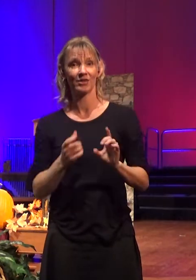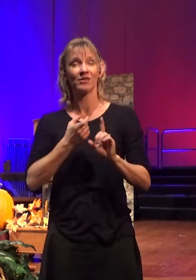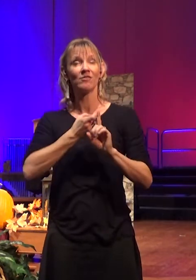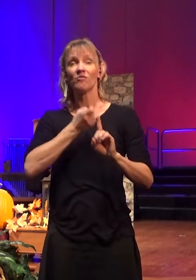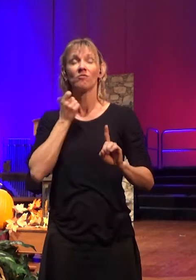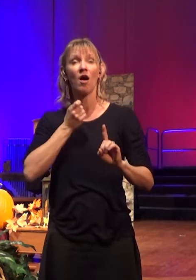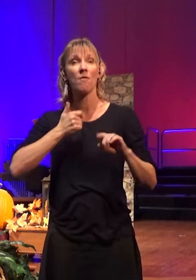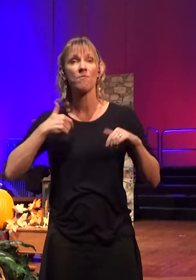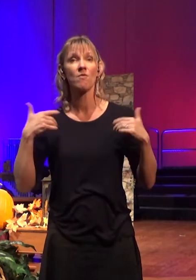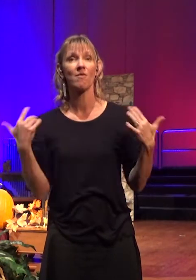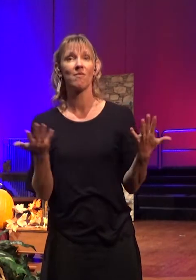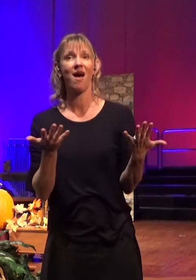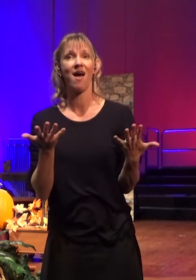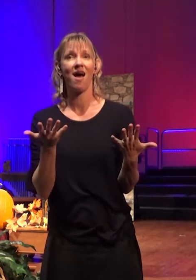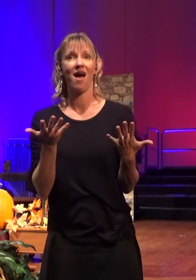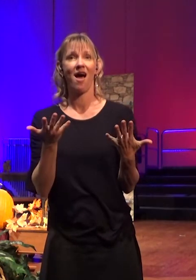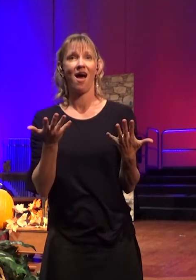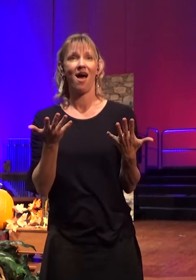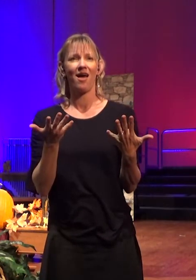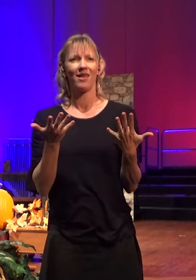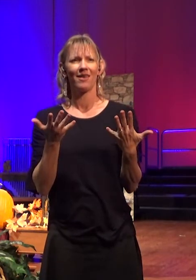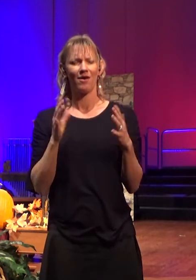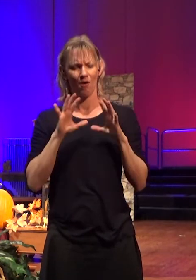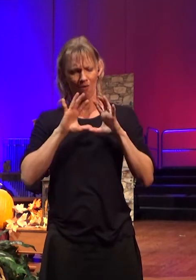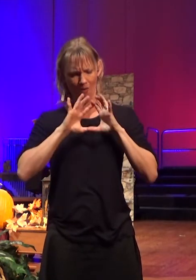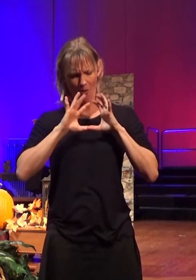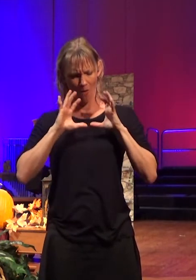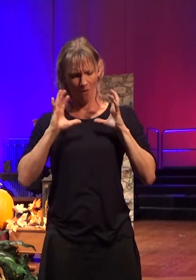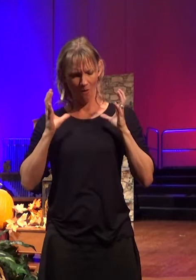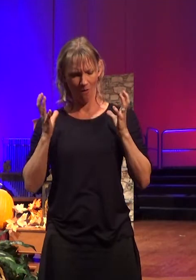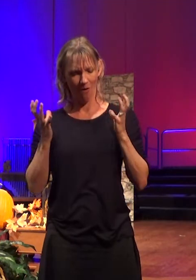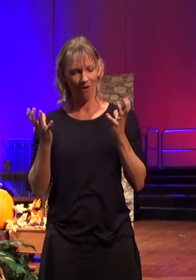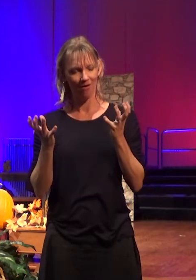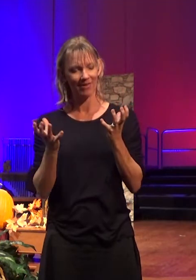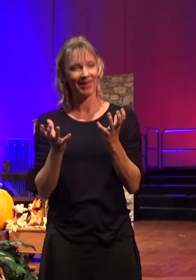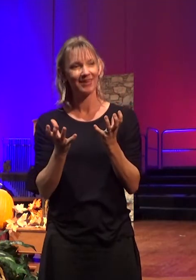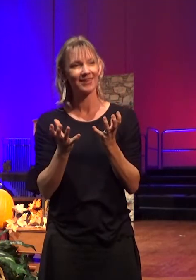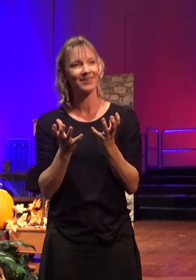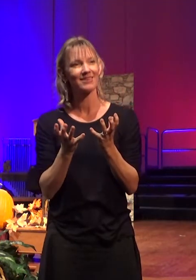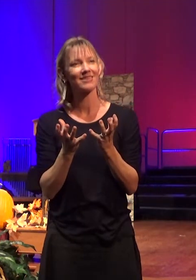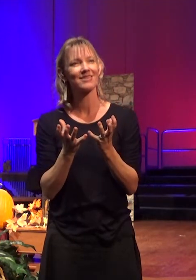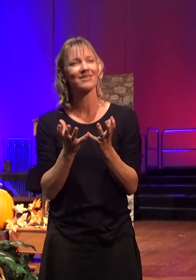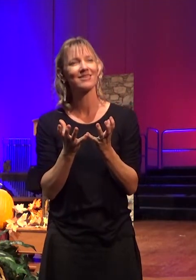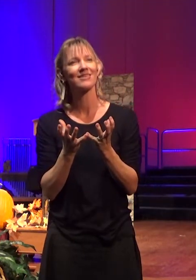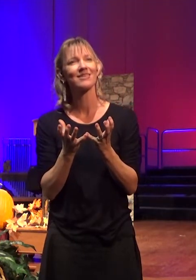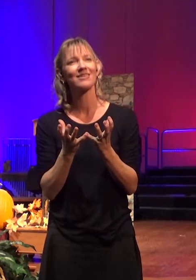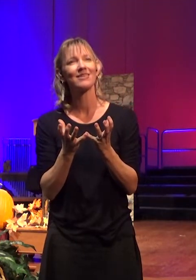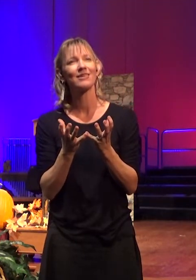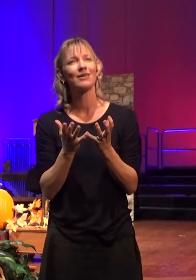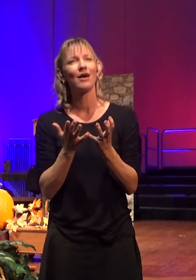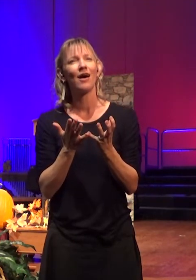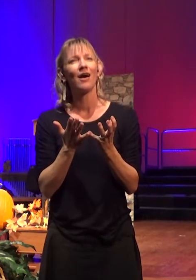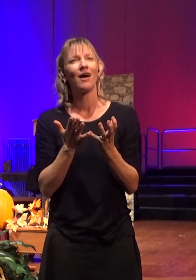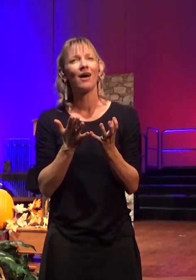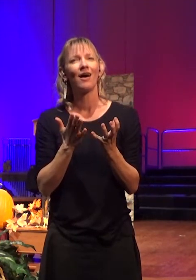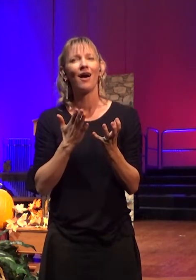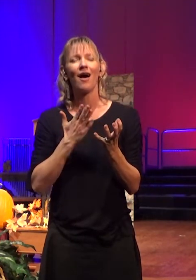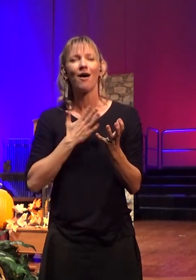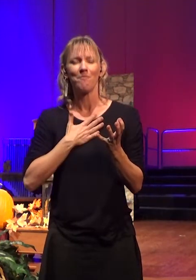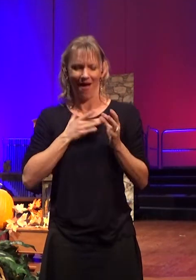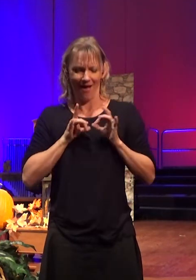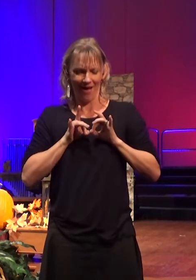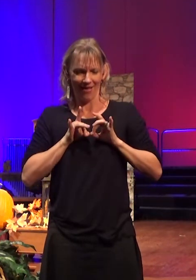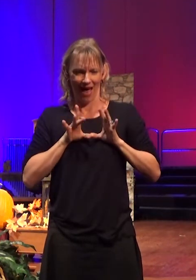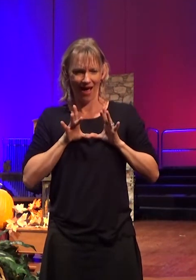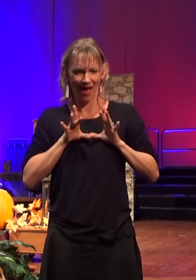actions spring from a place of wholeness. My